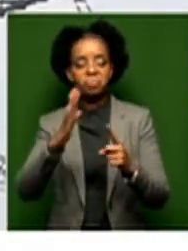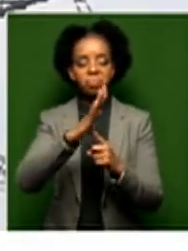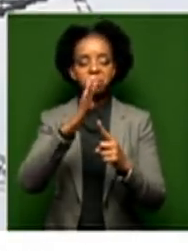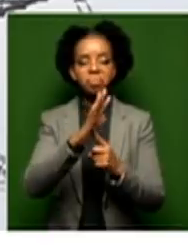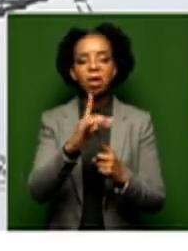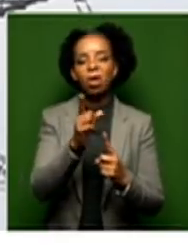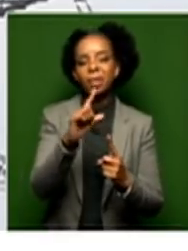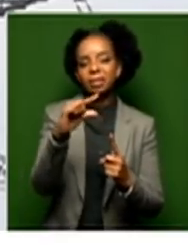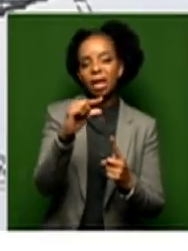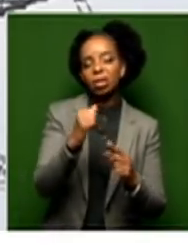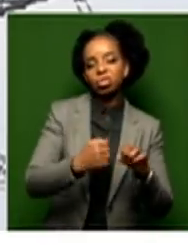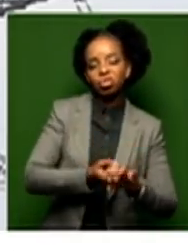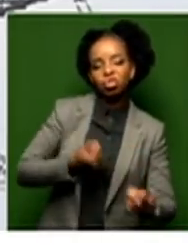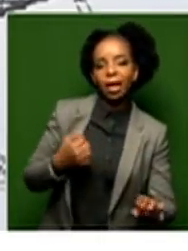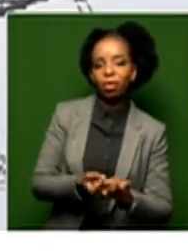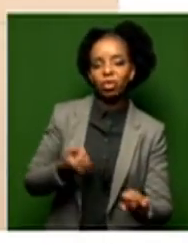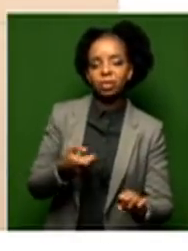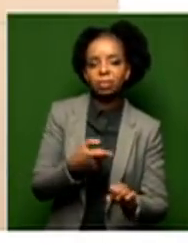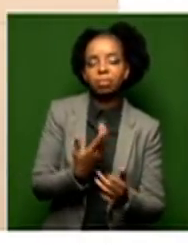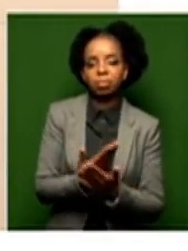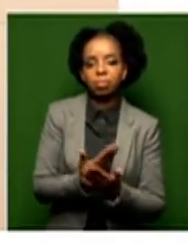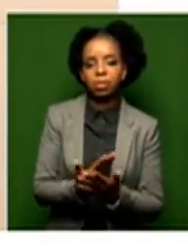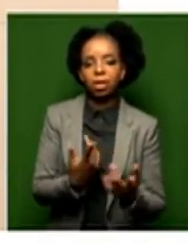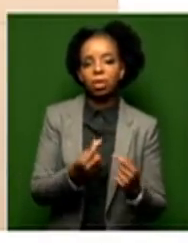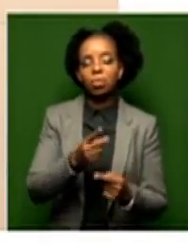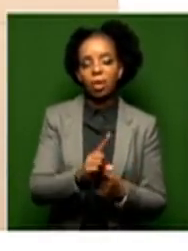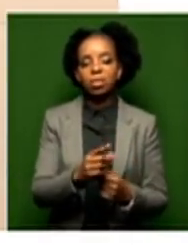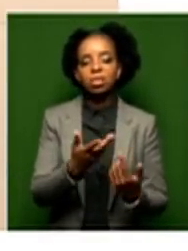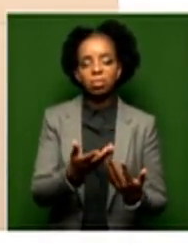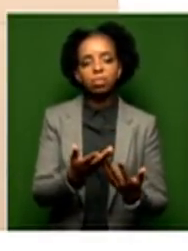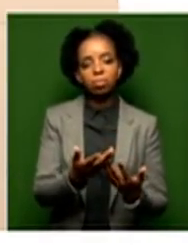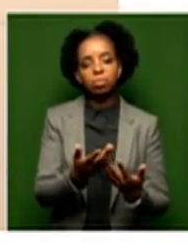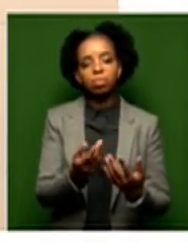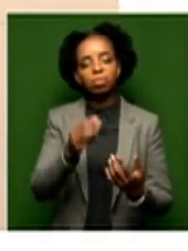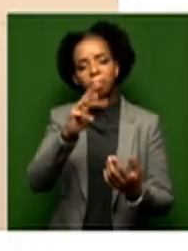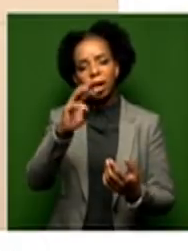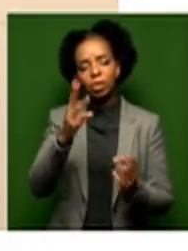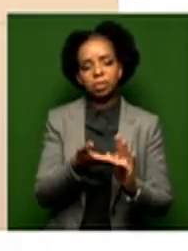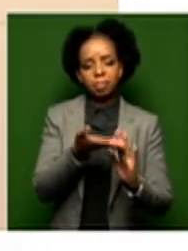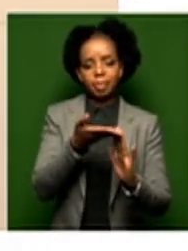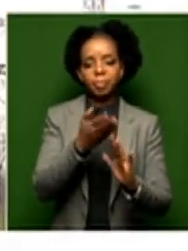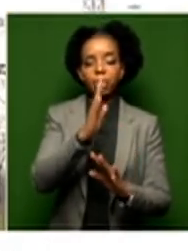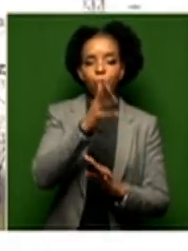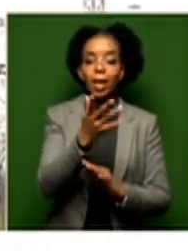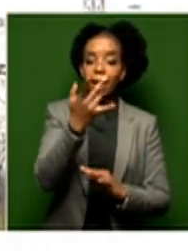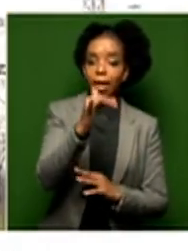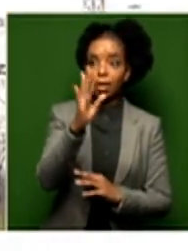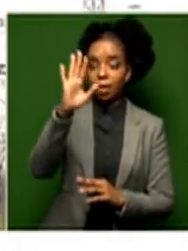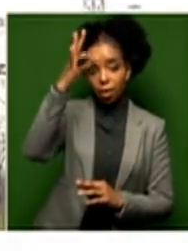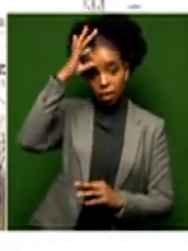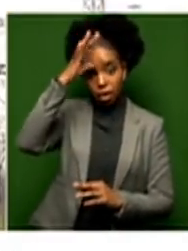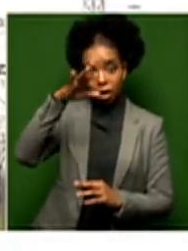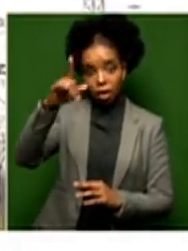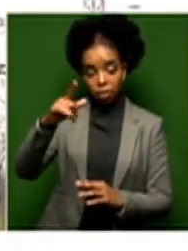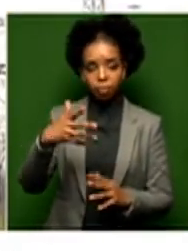self-generation. This can bring on several thousand megawatts in the short term if government relaxes the regulatory and